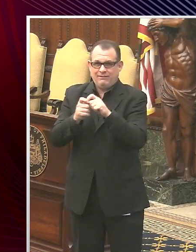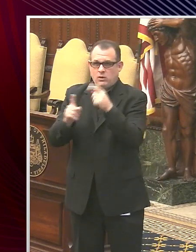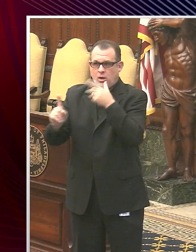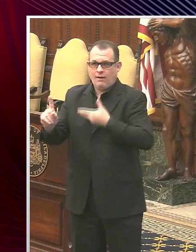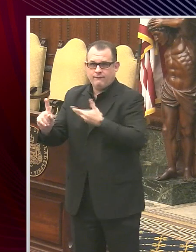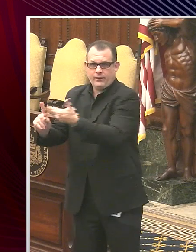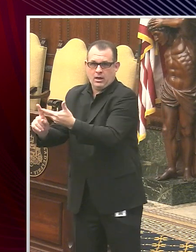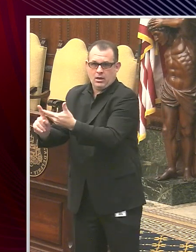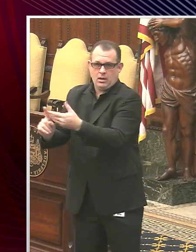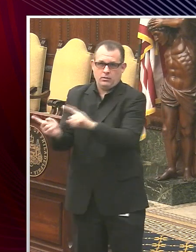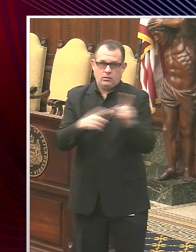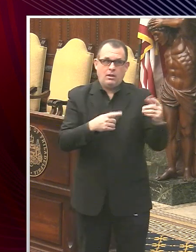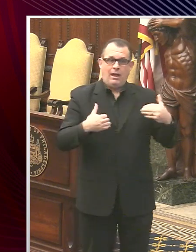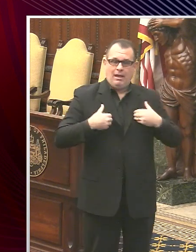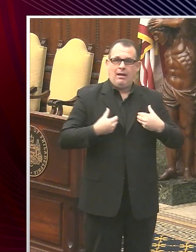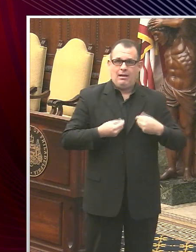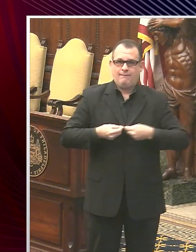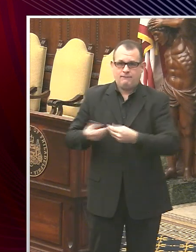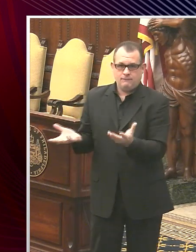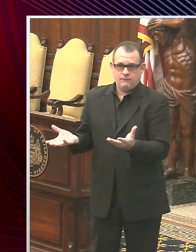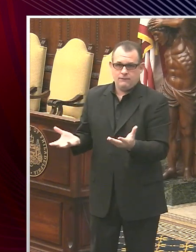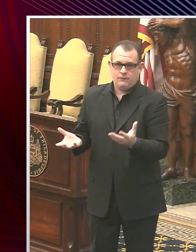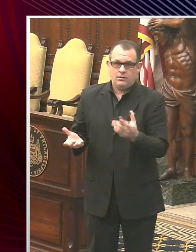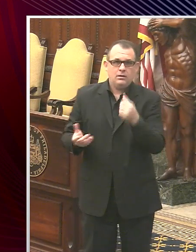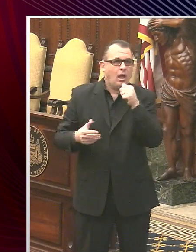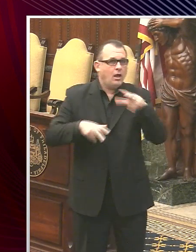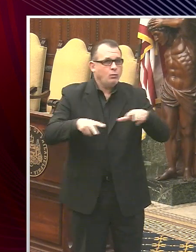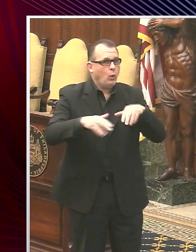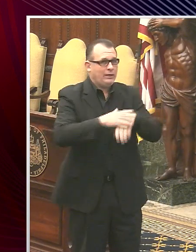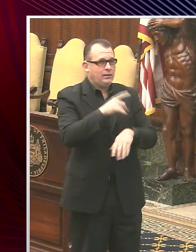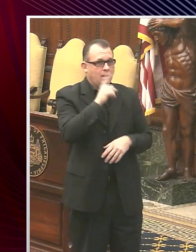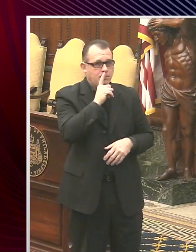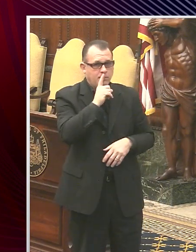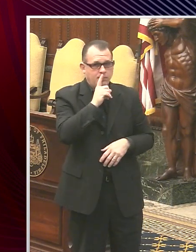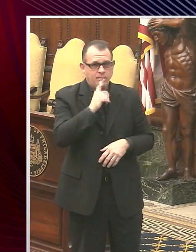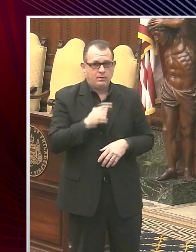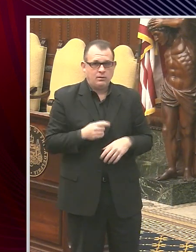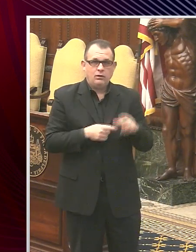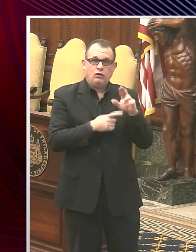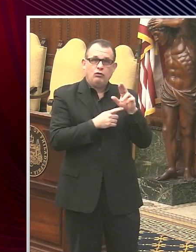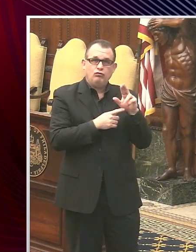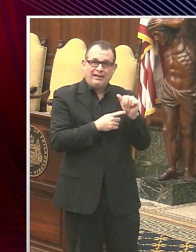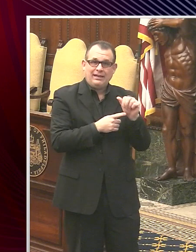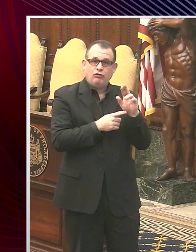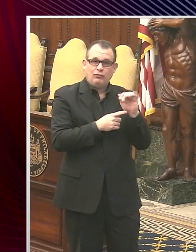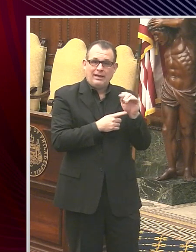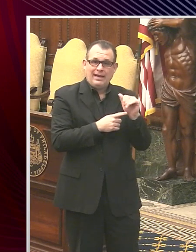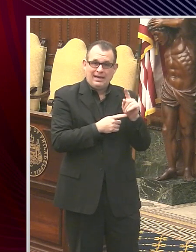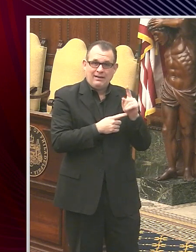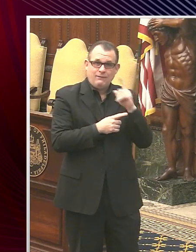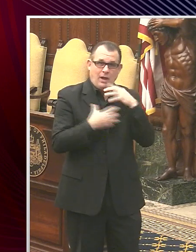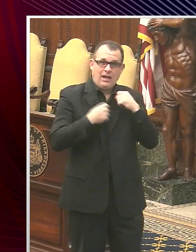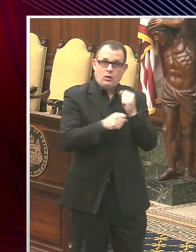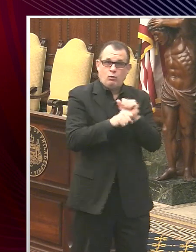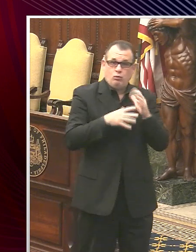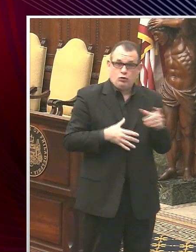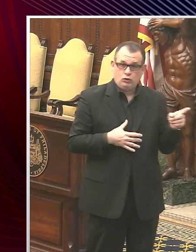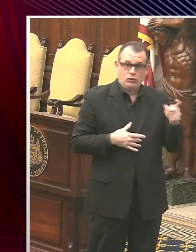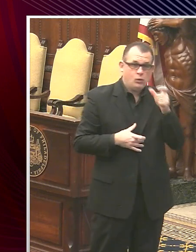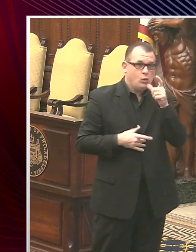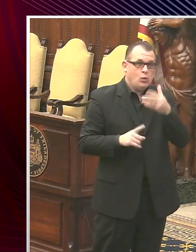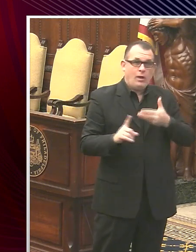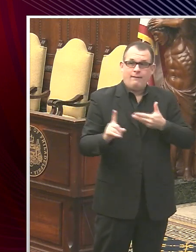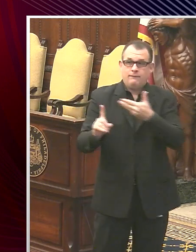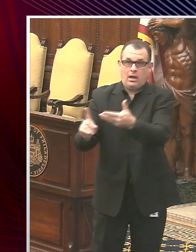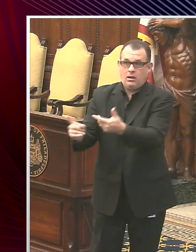to be vaccinated. They're not for walk-ins. I want to repeat that. The Rite Aid vaccination sites are only for healthcare workers who have been invited to go there